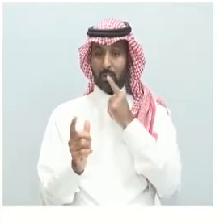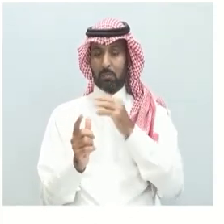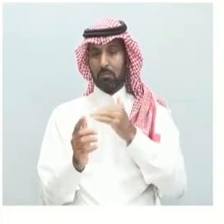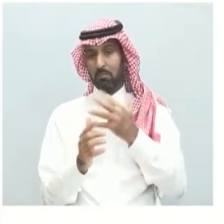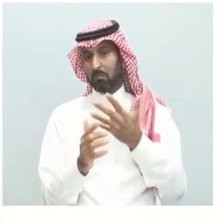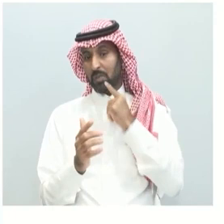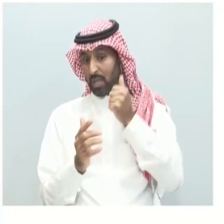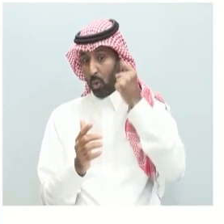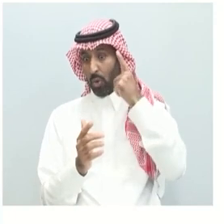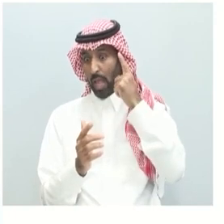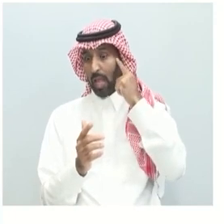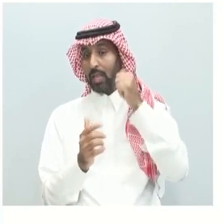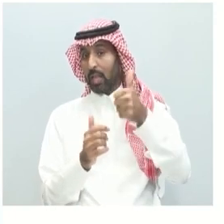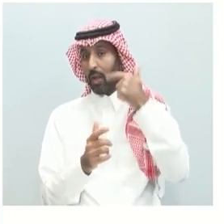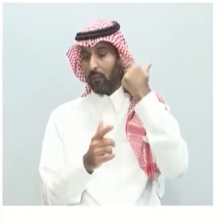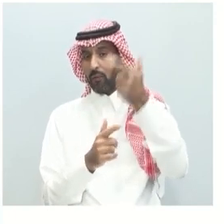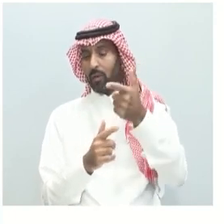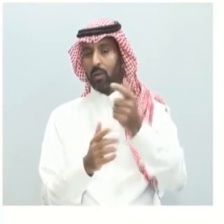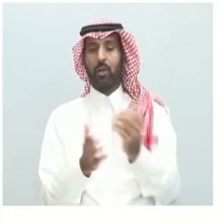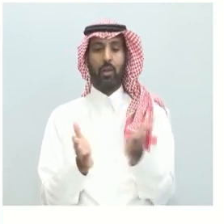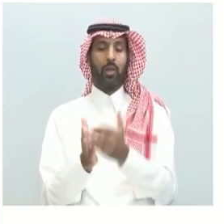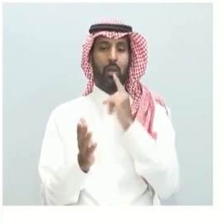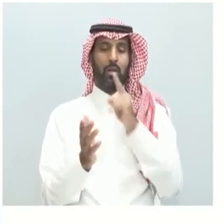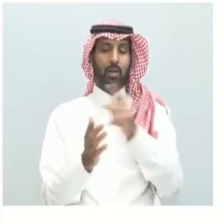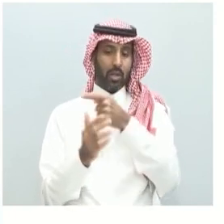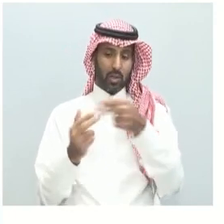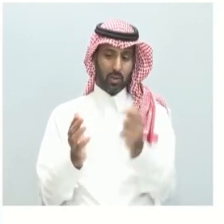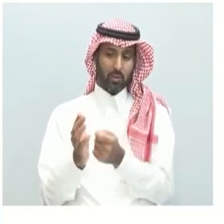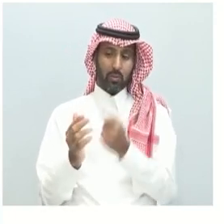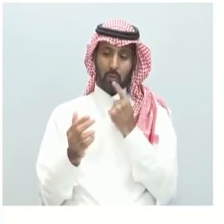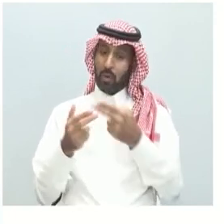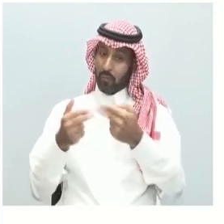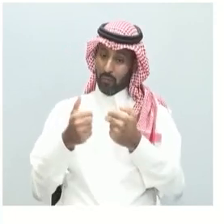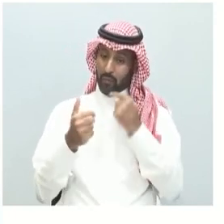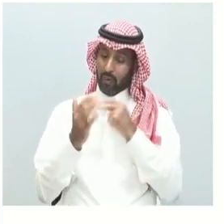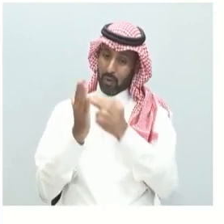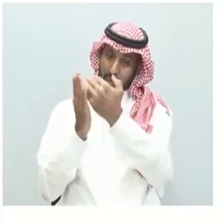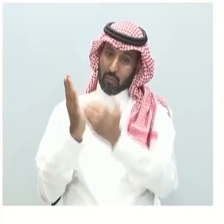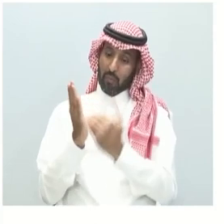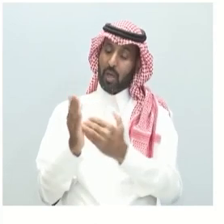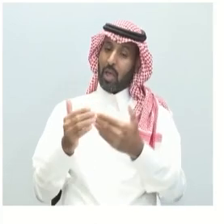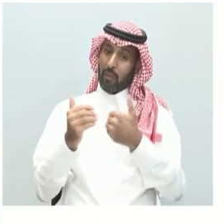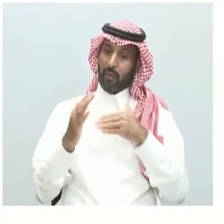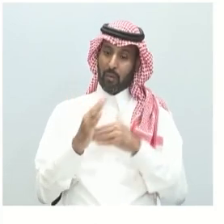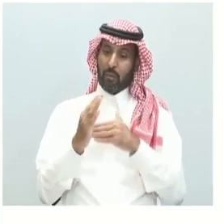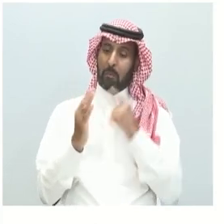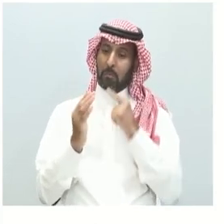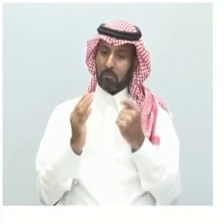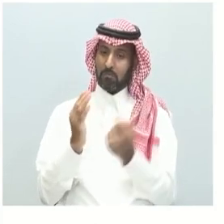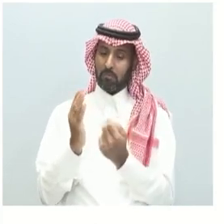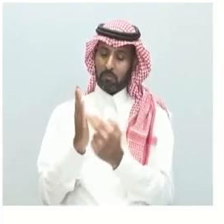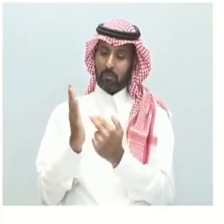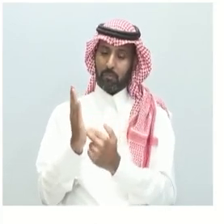be a good idea if, and so on. And sign off in an appropriate way. If you want to end the letter here, sign off in an appropriate